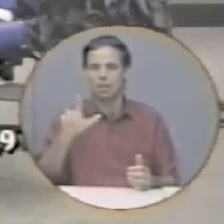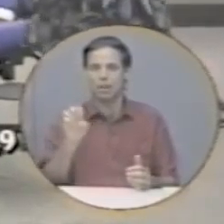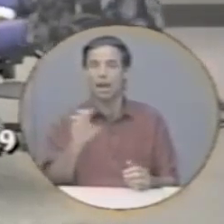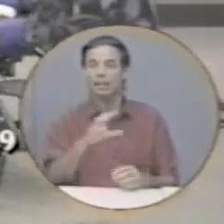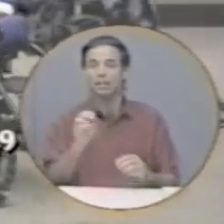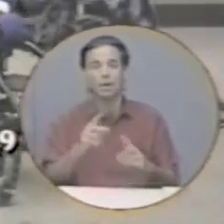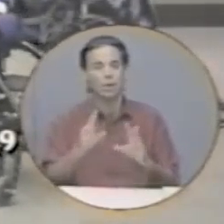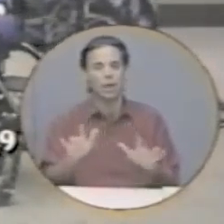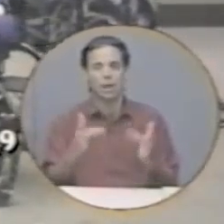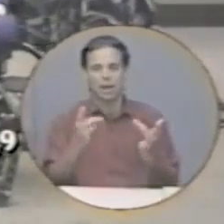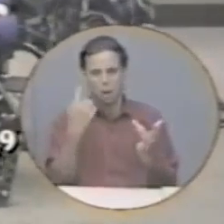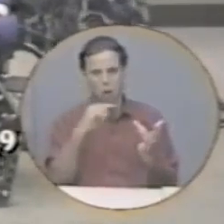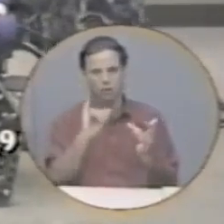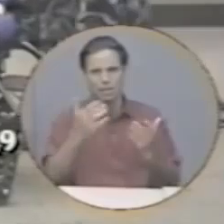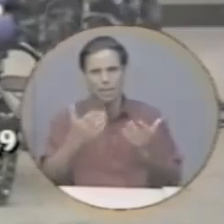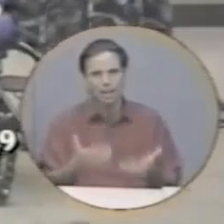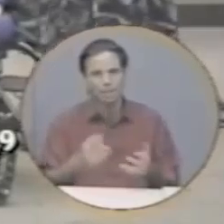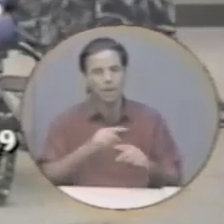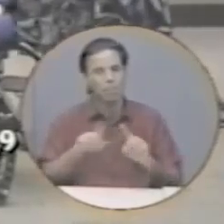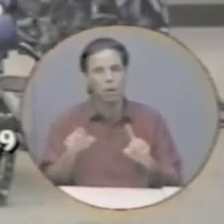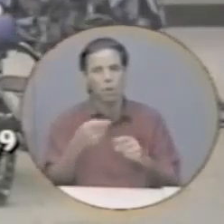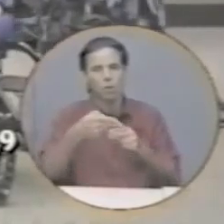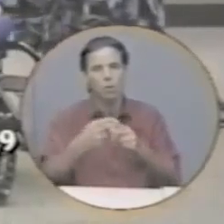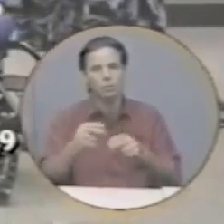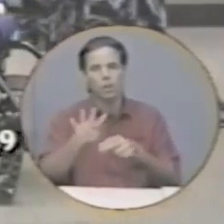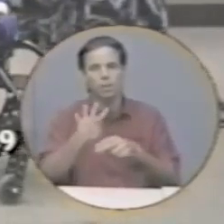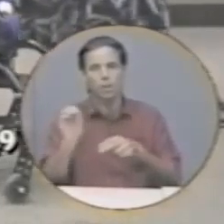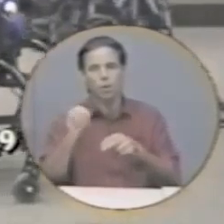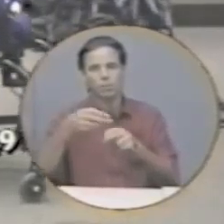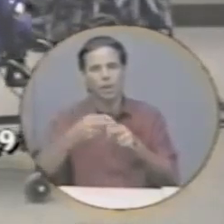looks like it's really heavy, but it only weighs like about 40 pounds.